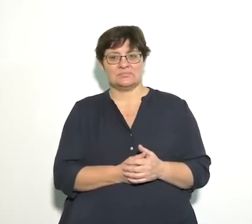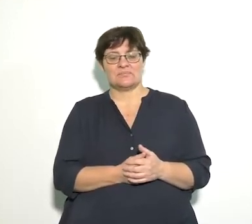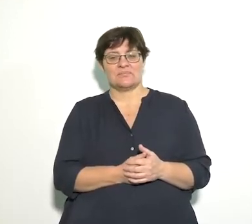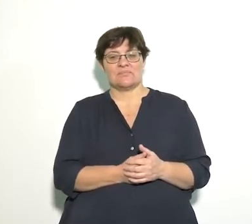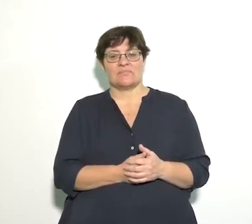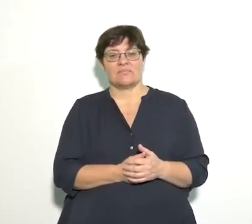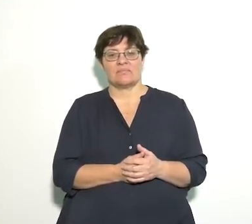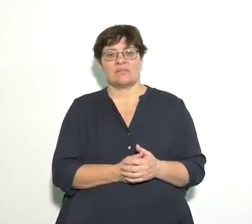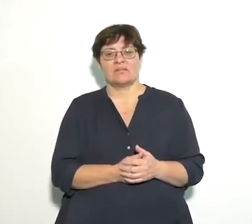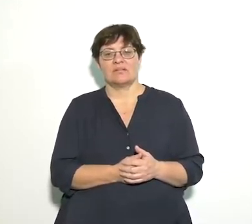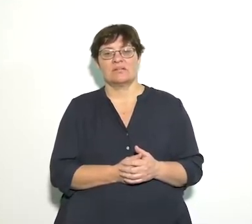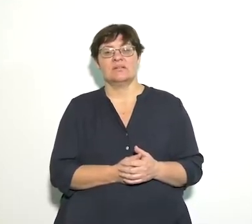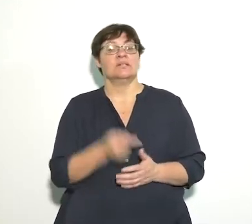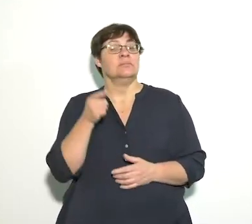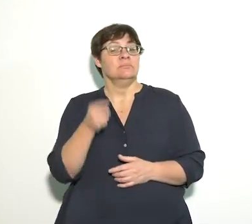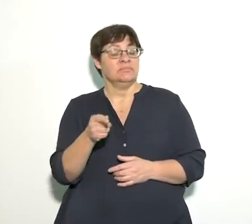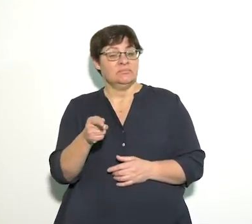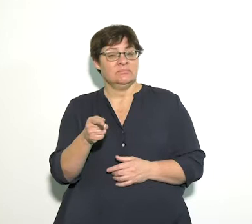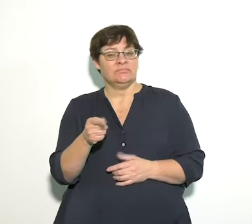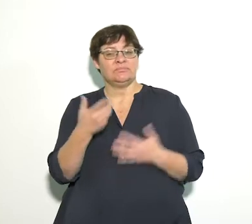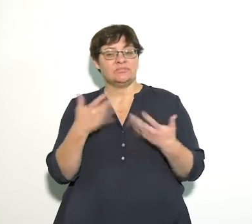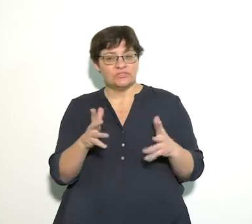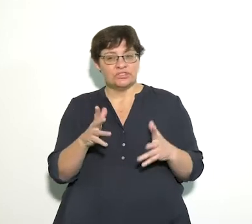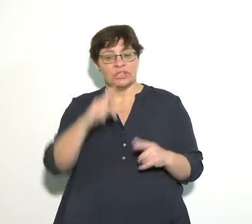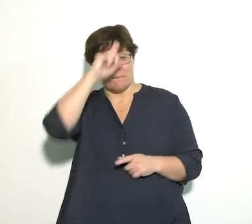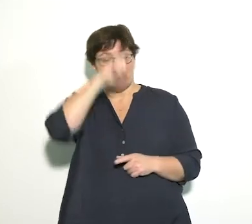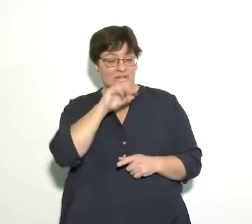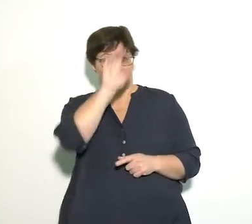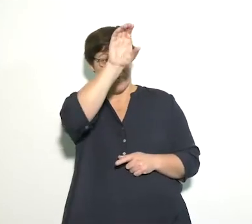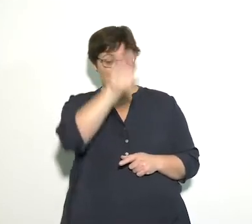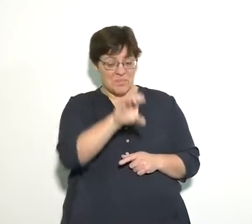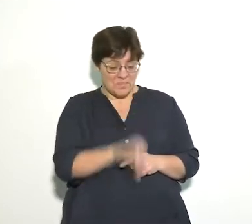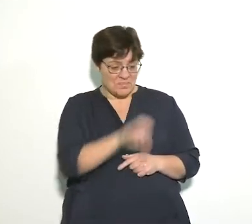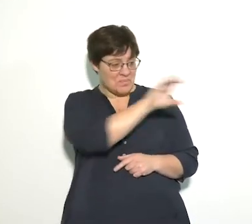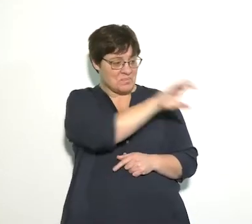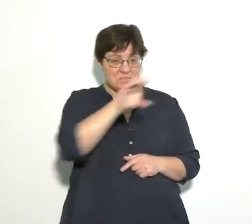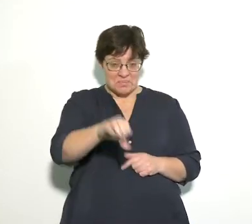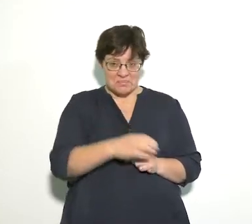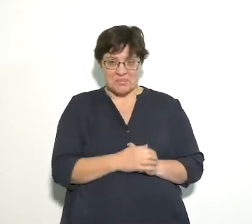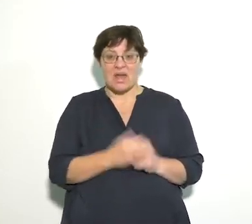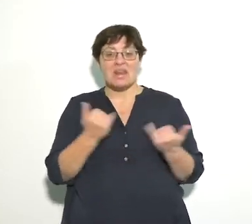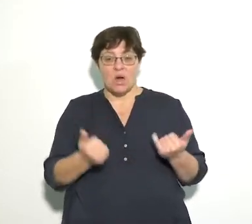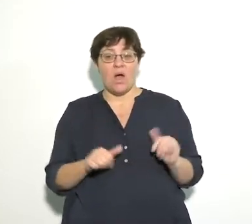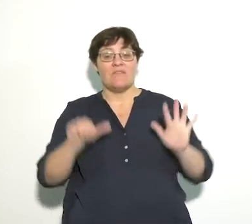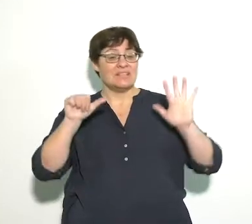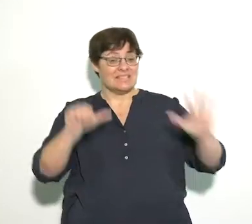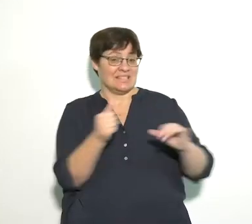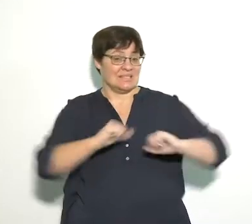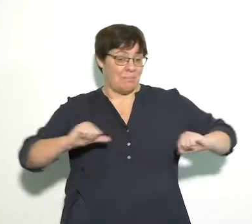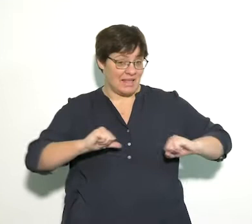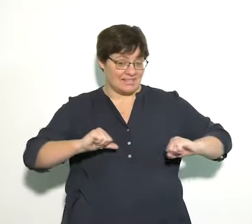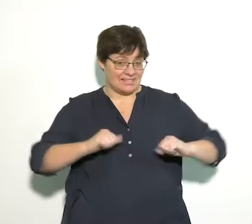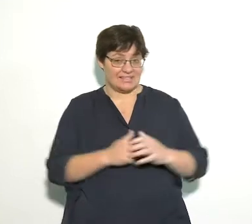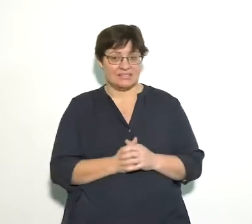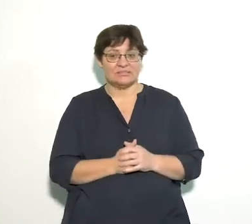So here goes. This one has already got some pictures on it. And now the important thing is we've got 6 spaces